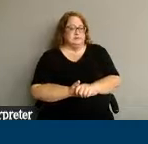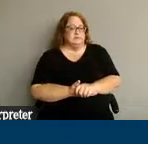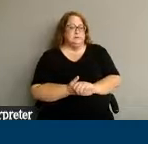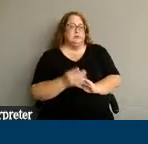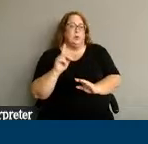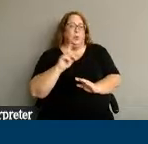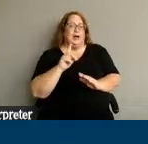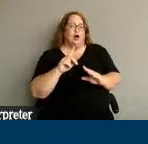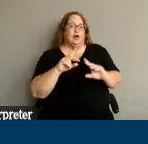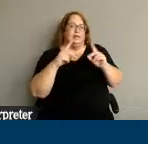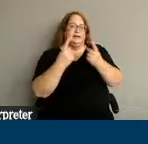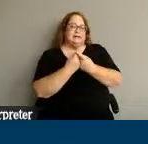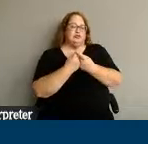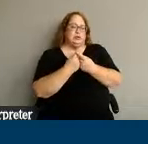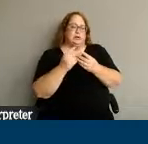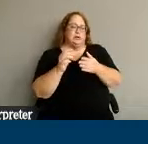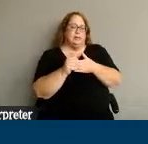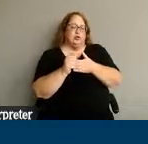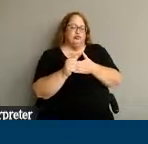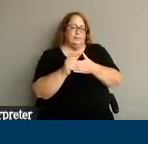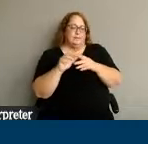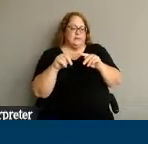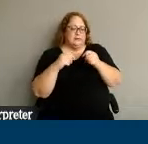district leadership team slides